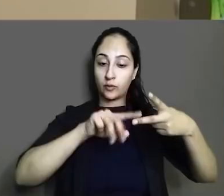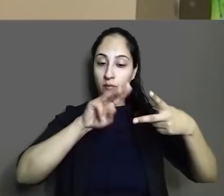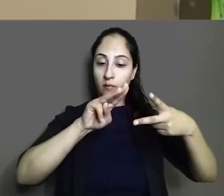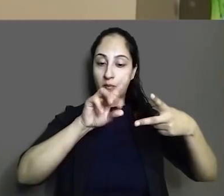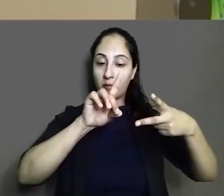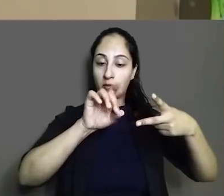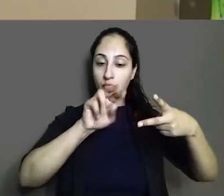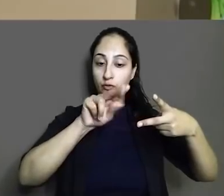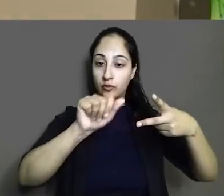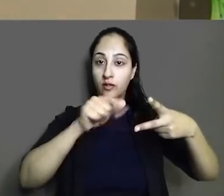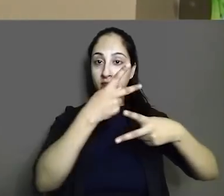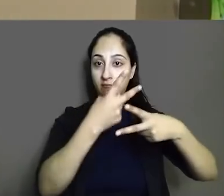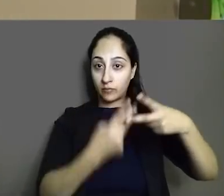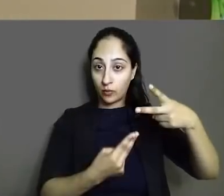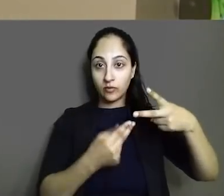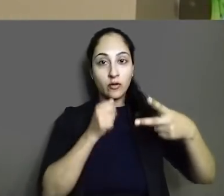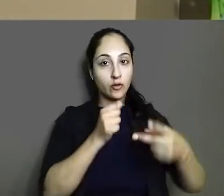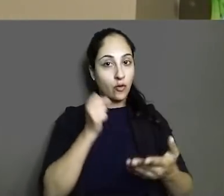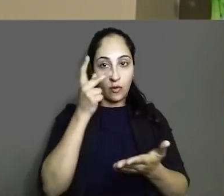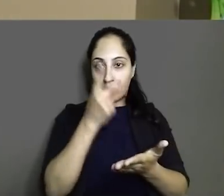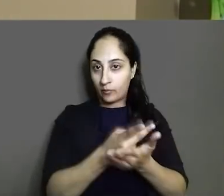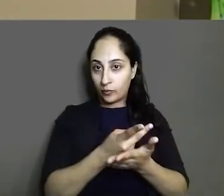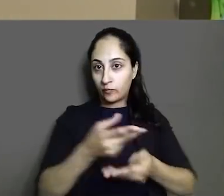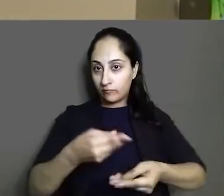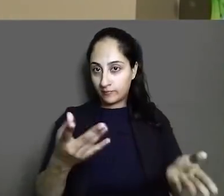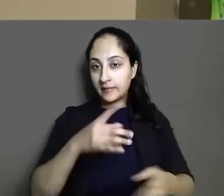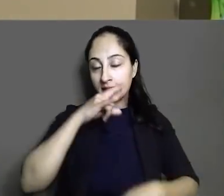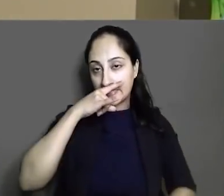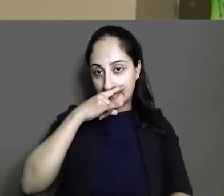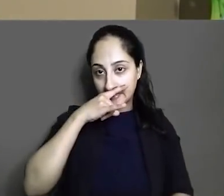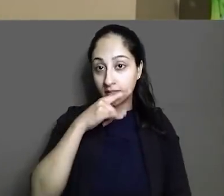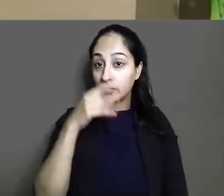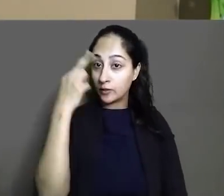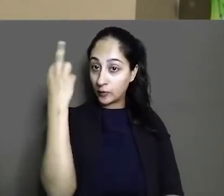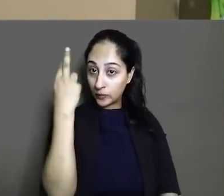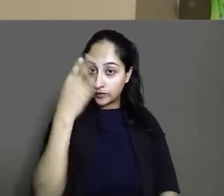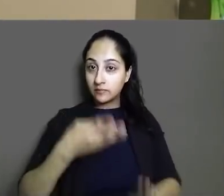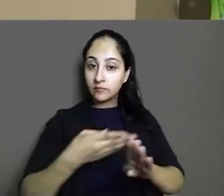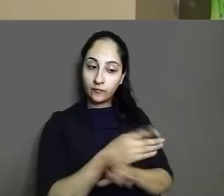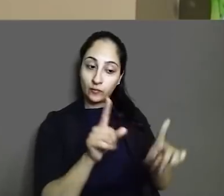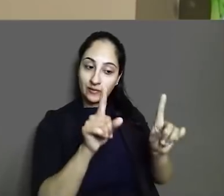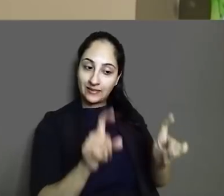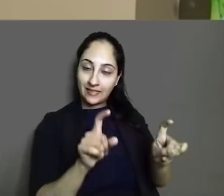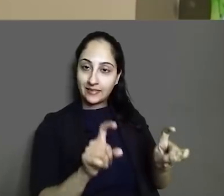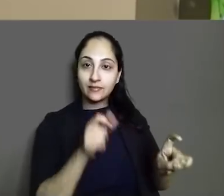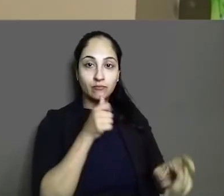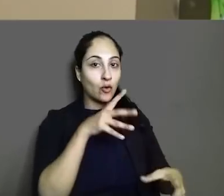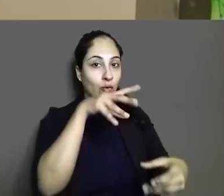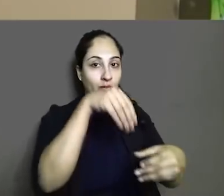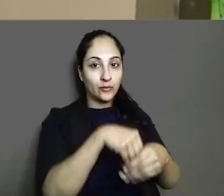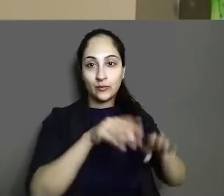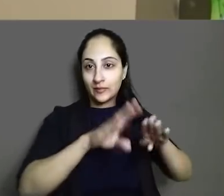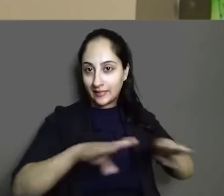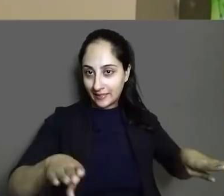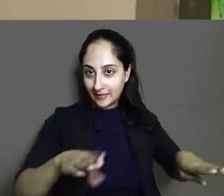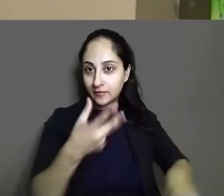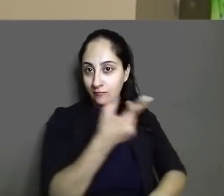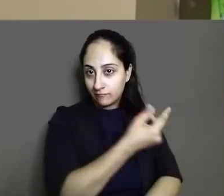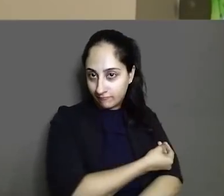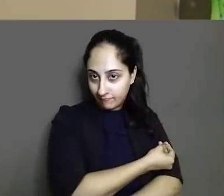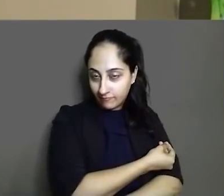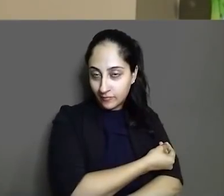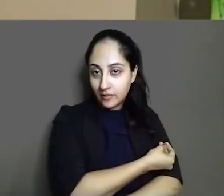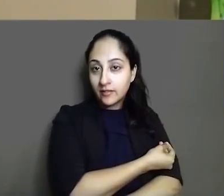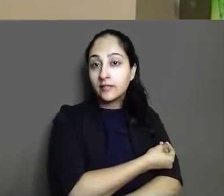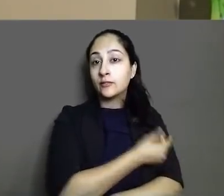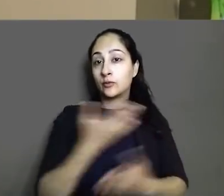be included. And at that point in time, we'll wait for Health Canada to authorize that use and for the recommendation to